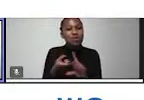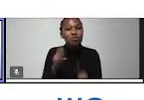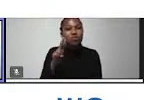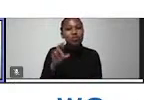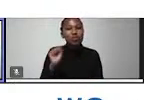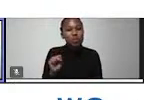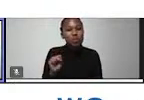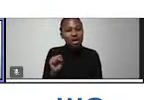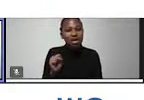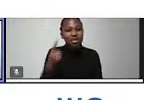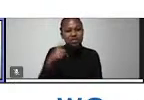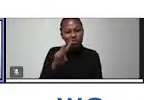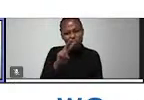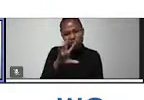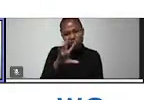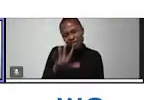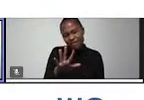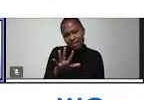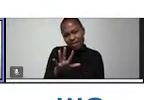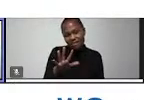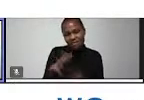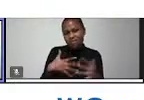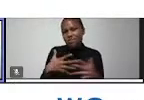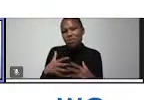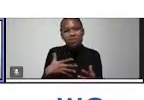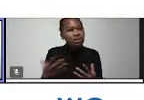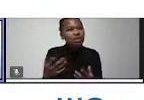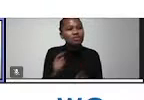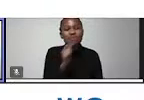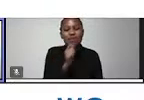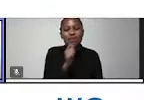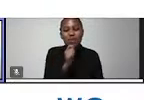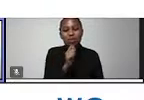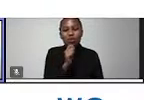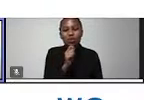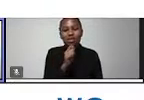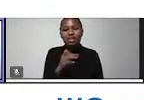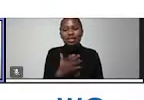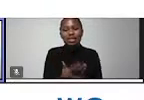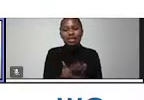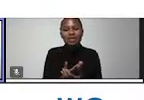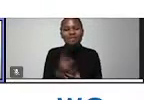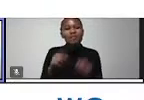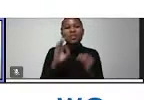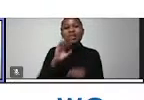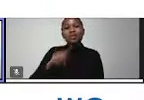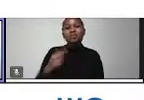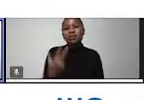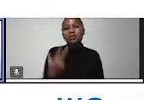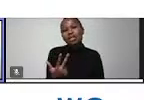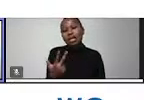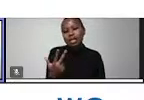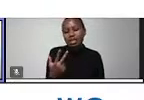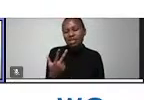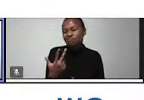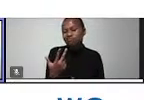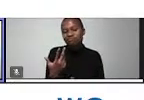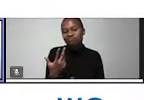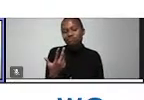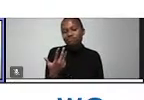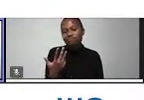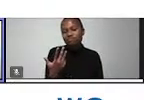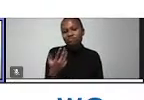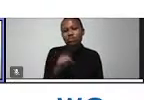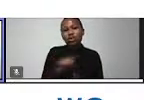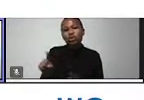know, for the 25 products that have been actually selected, which is actually about 3.8, that is to about